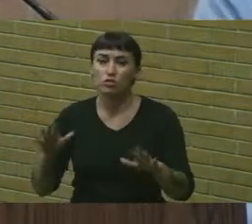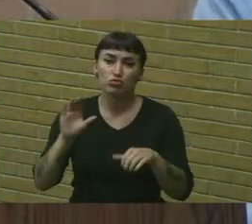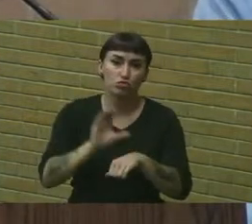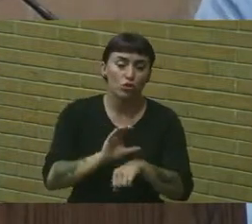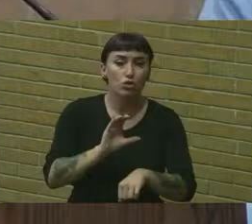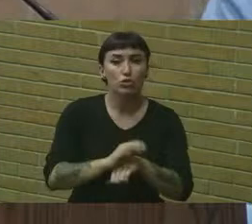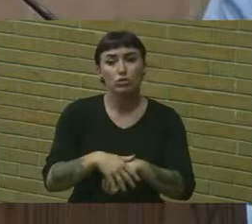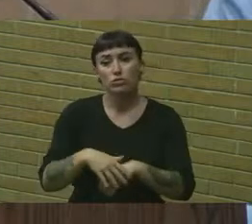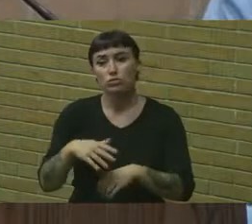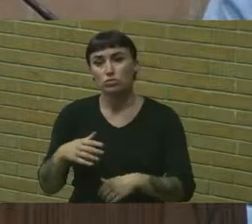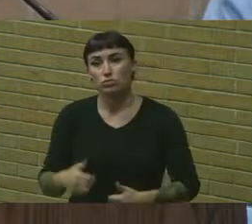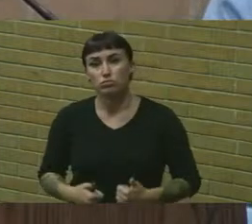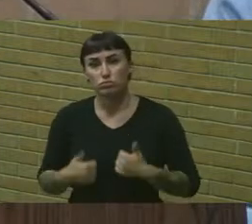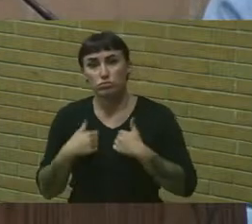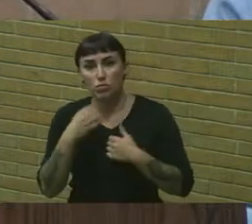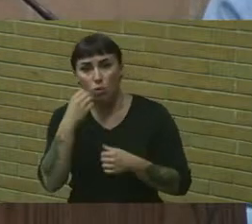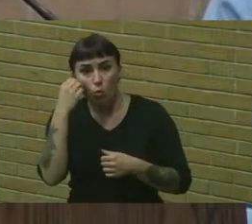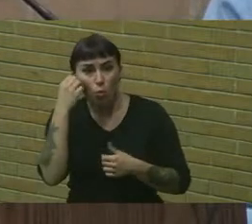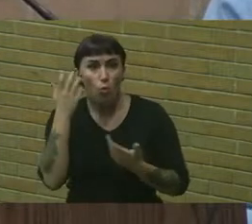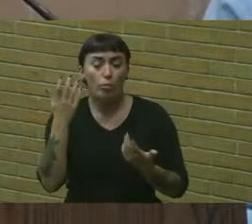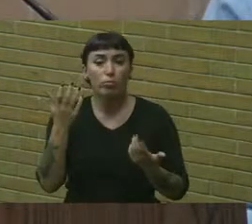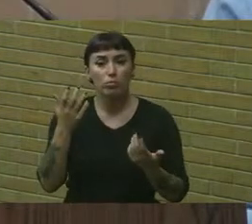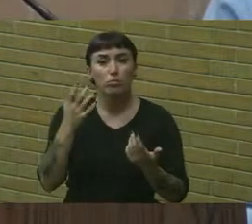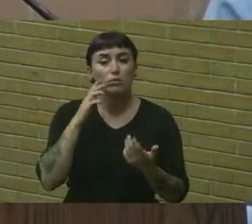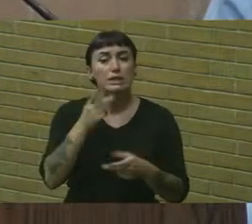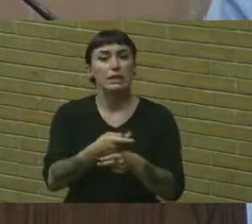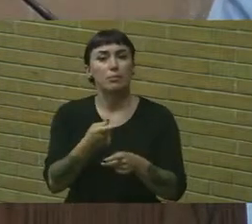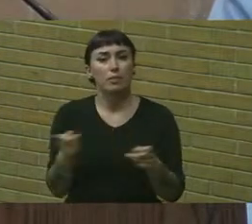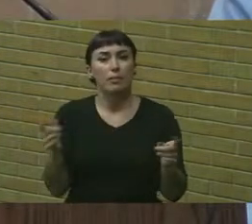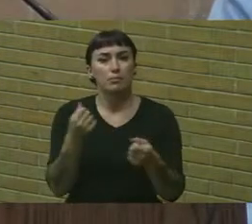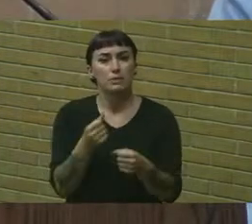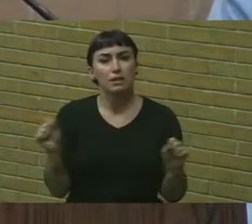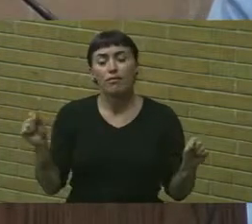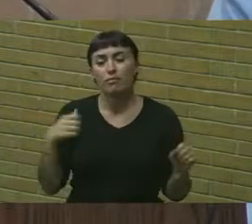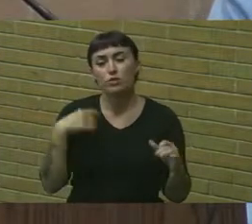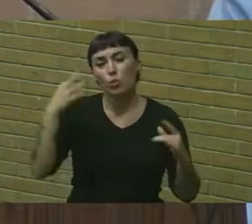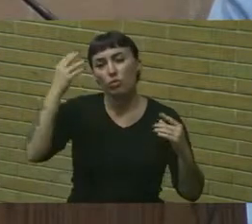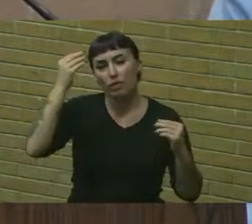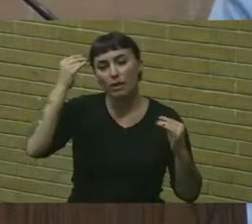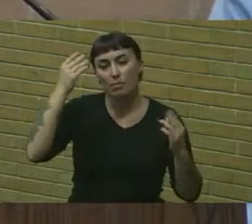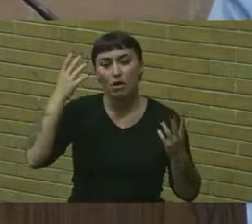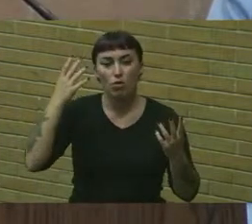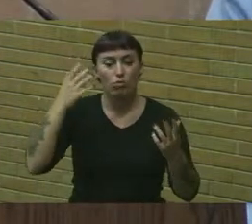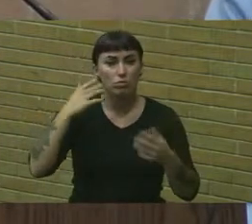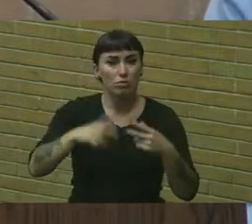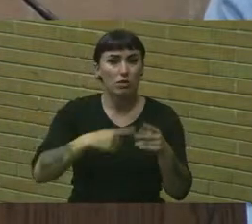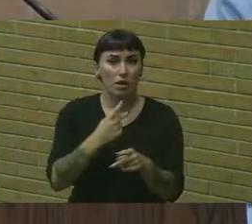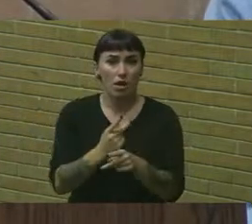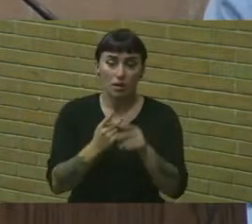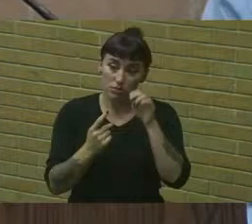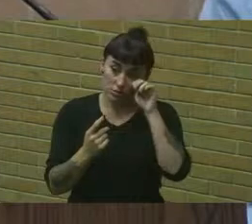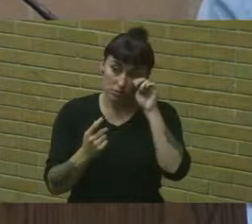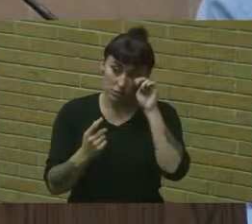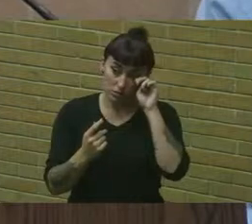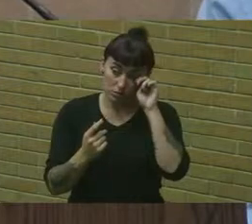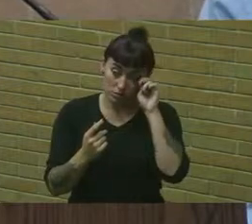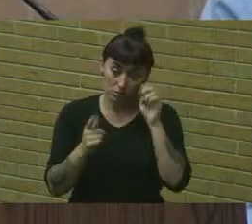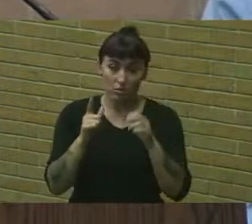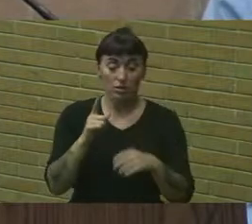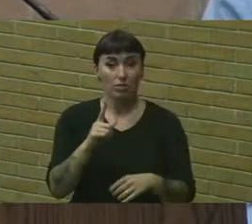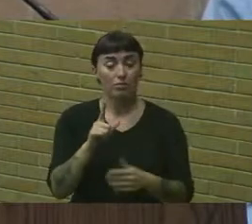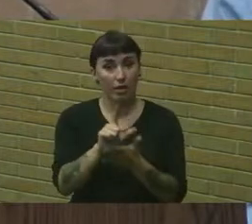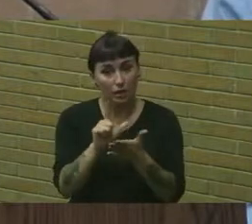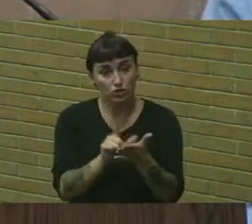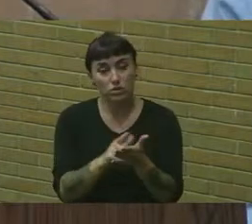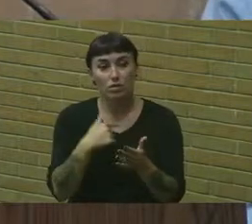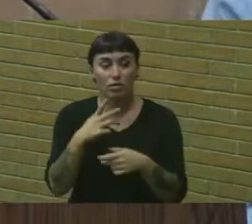churches, residential neighborhoods, but keep them safe. So think about the kinds of legislation,